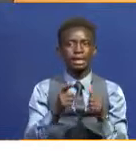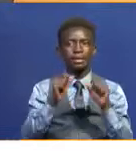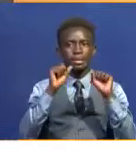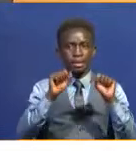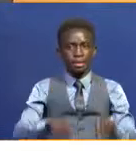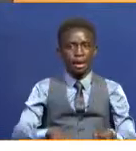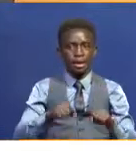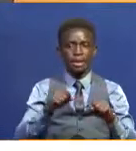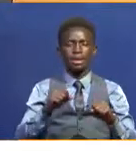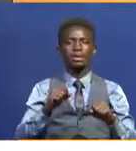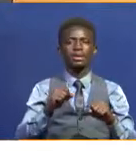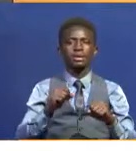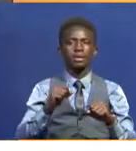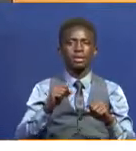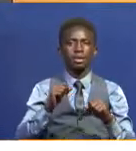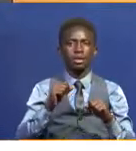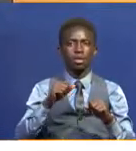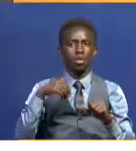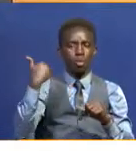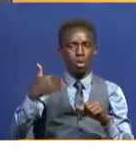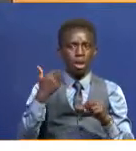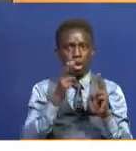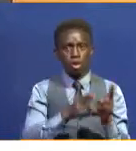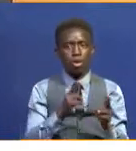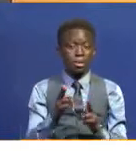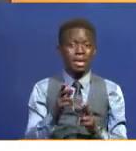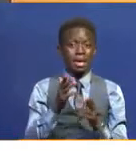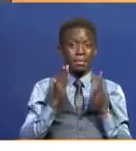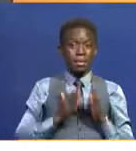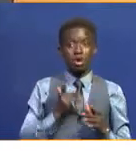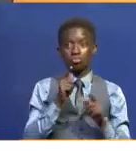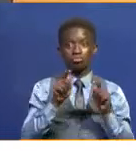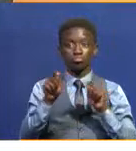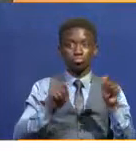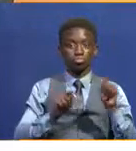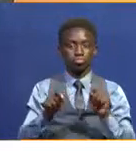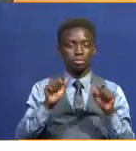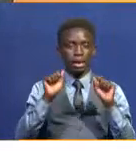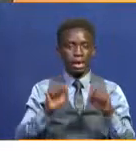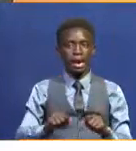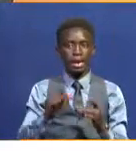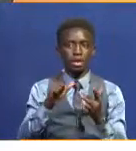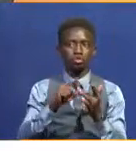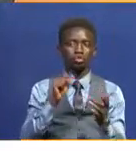you know, normally the regulator would then be able to pick out if there are any issues